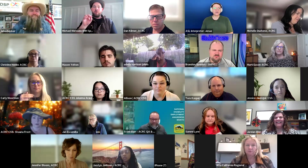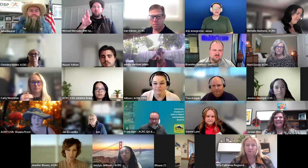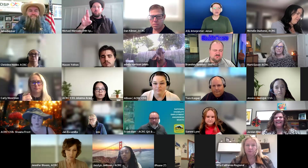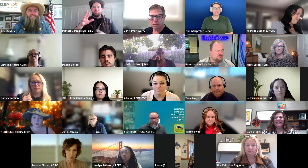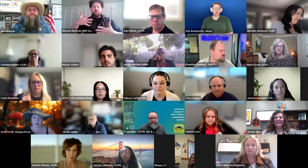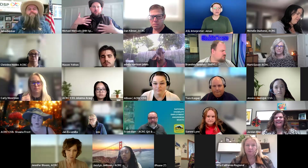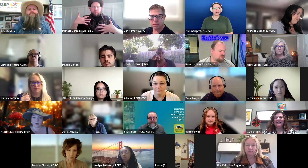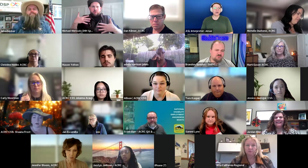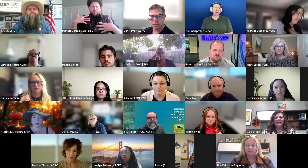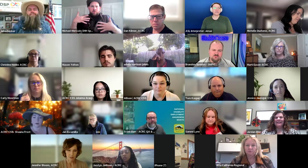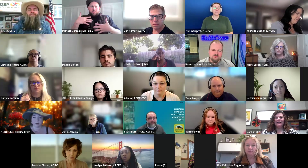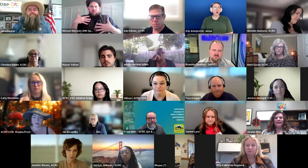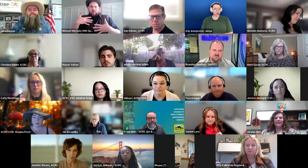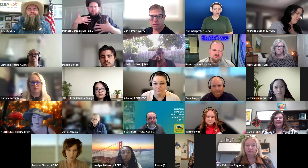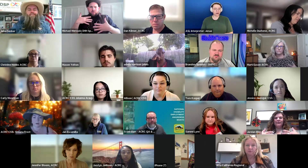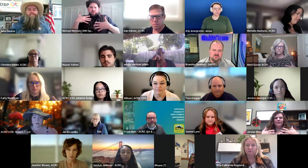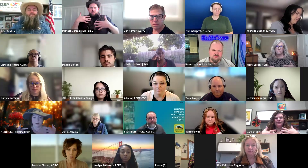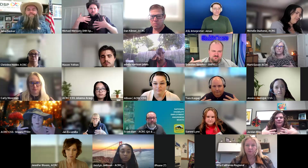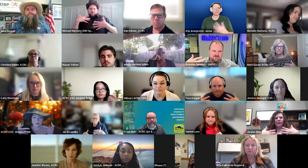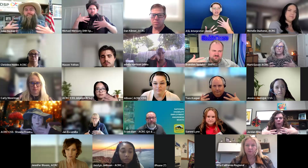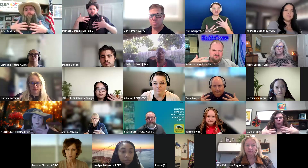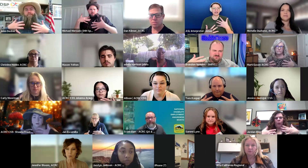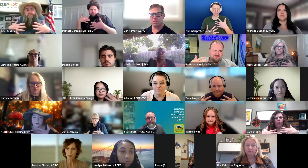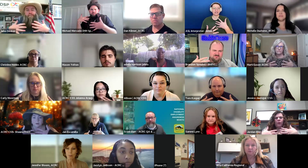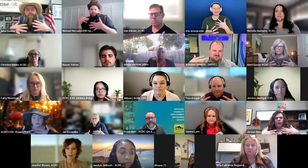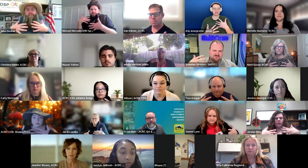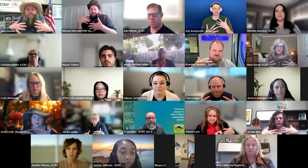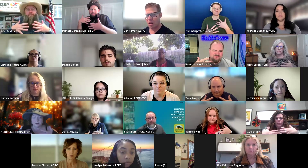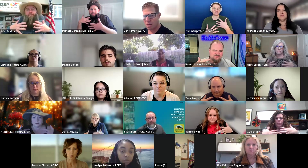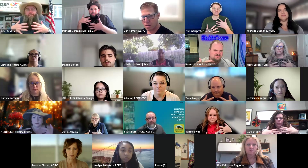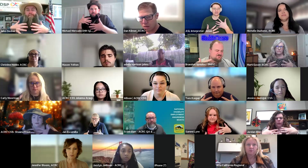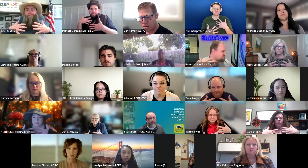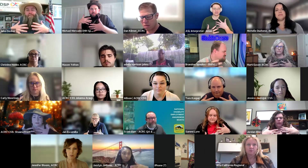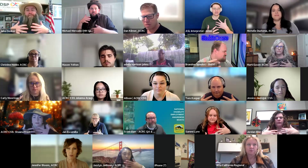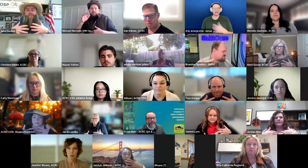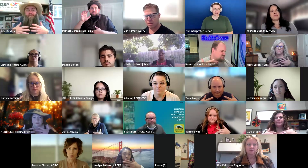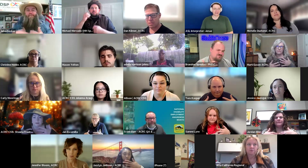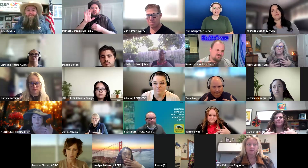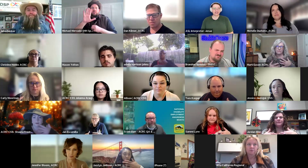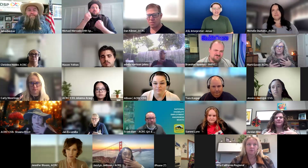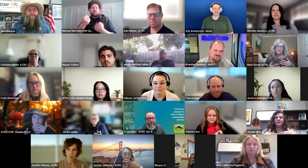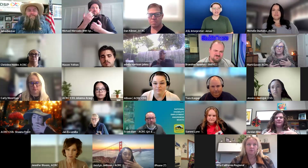Okay, so for our first one, so horror is like this.